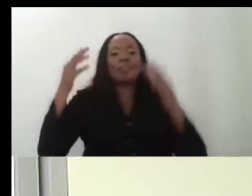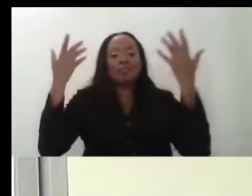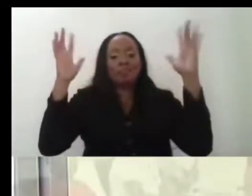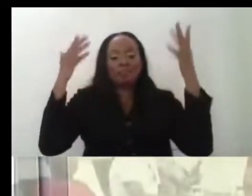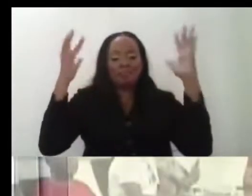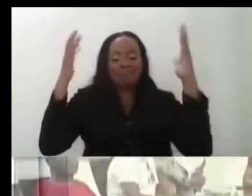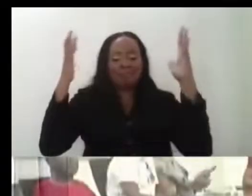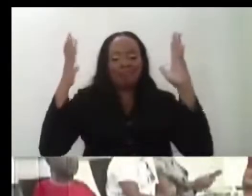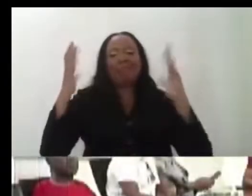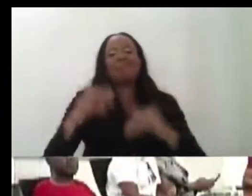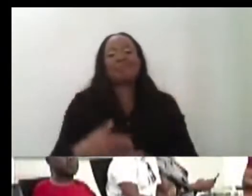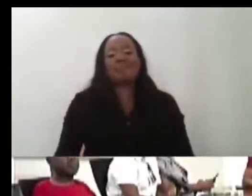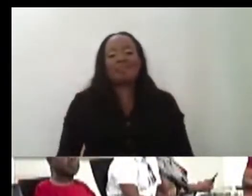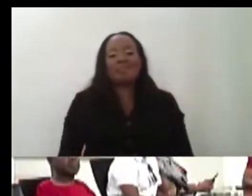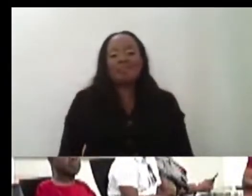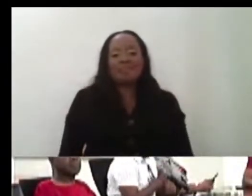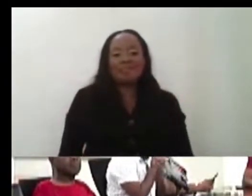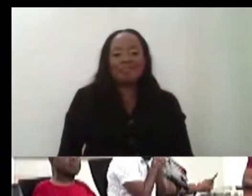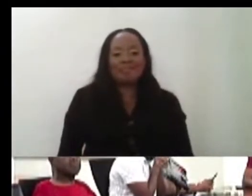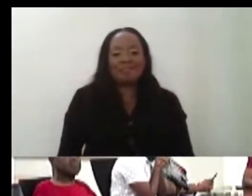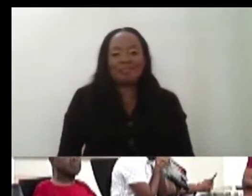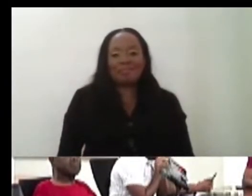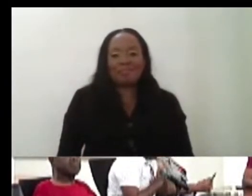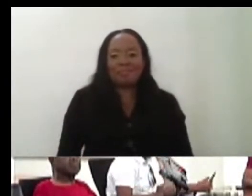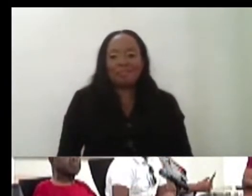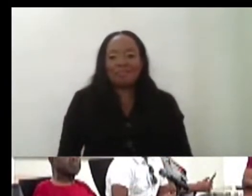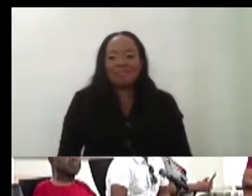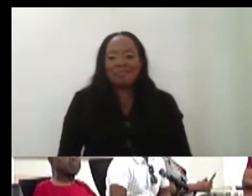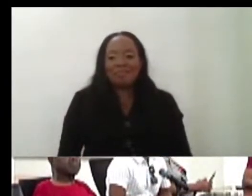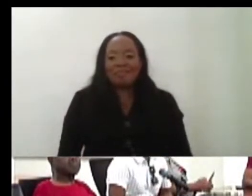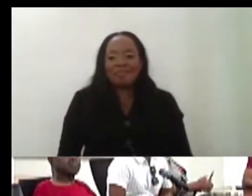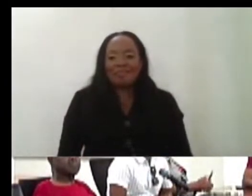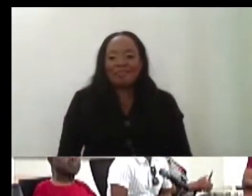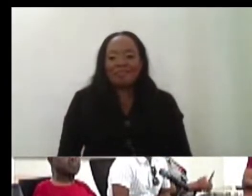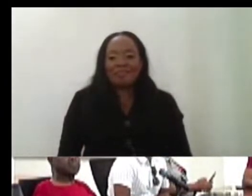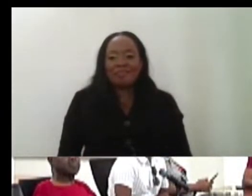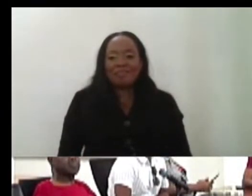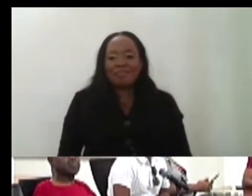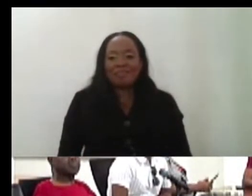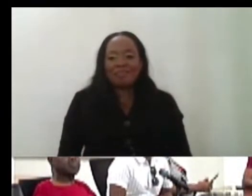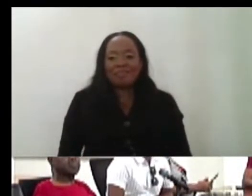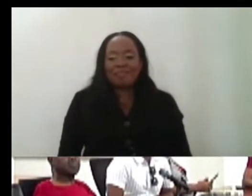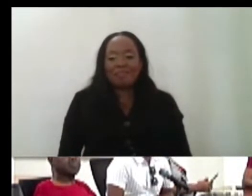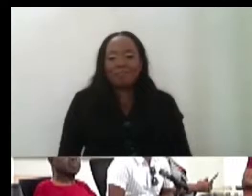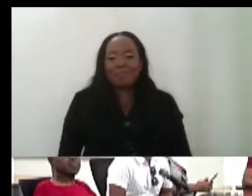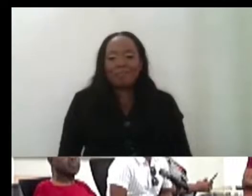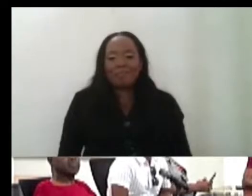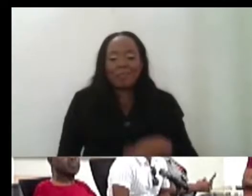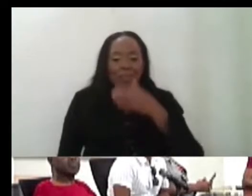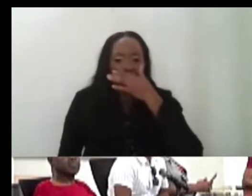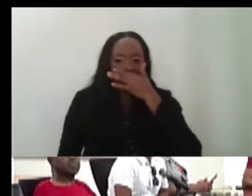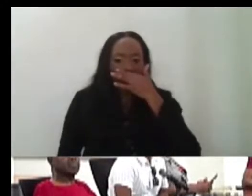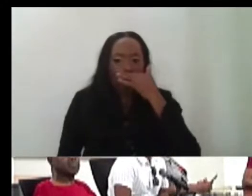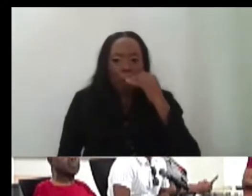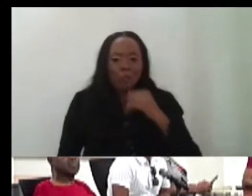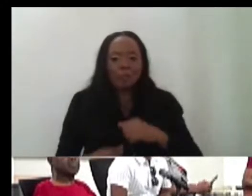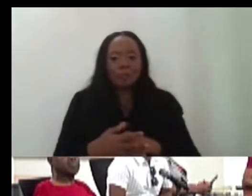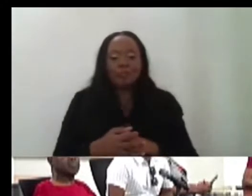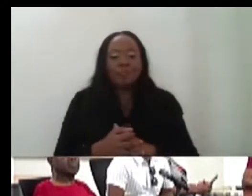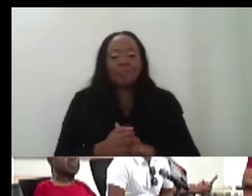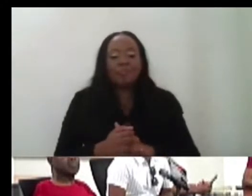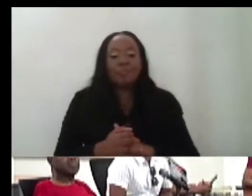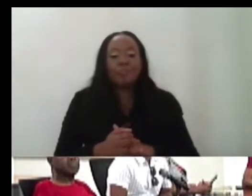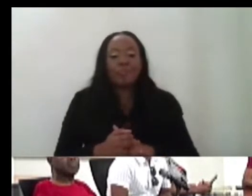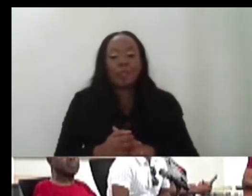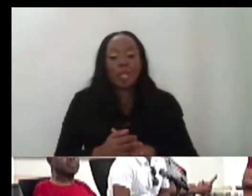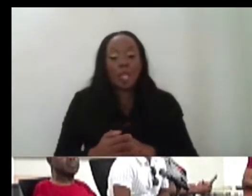This bus shelter has been wrapped and developed by Antilles. They are leaders in the bus shelters